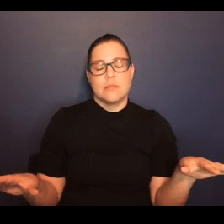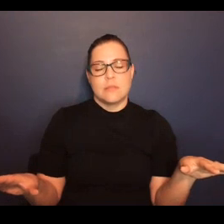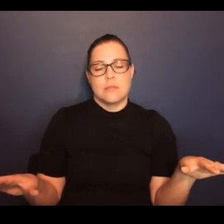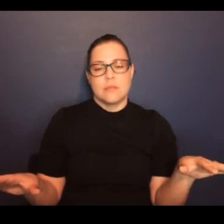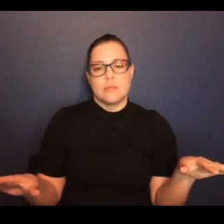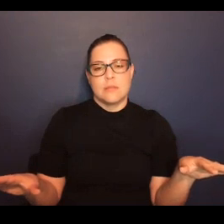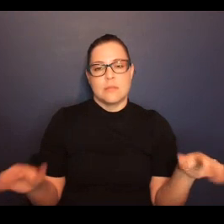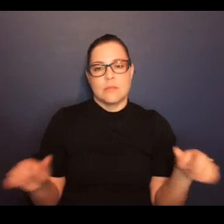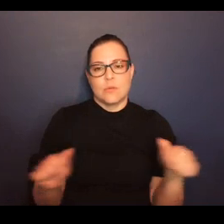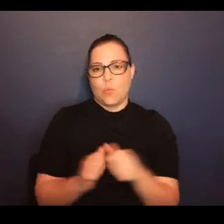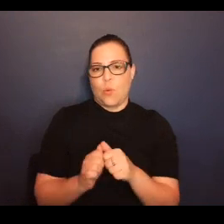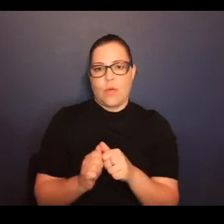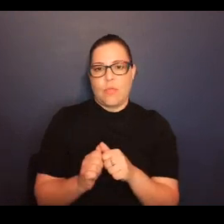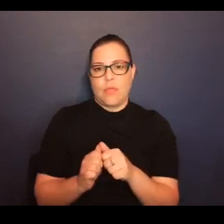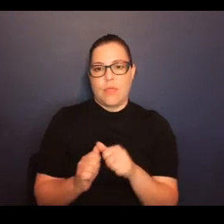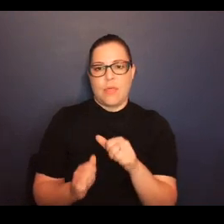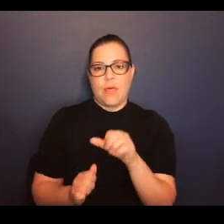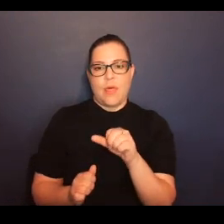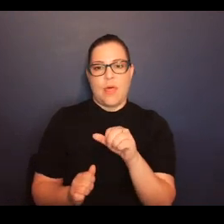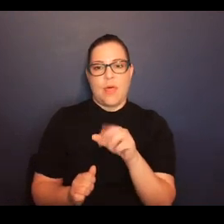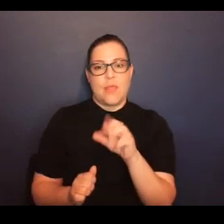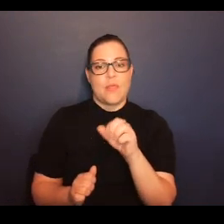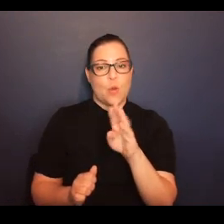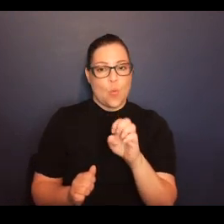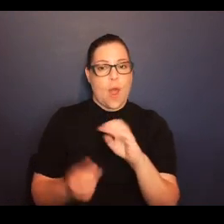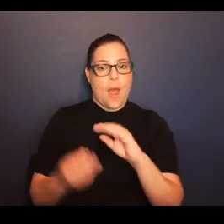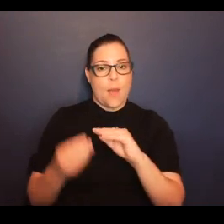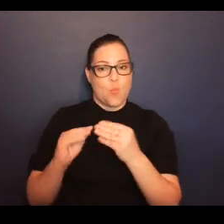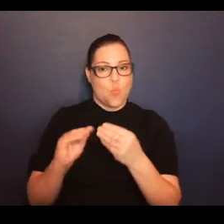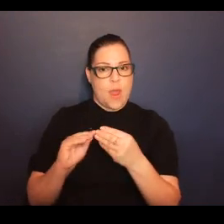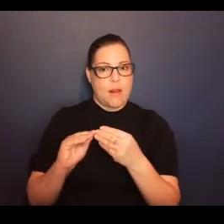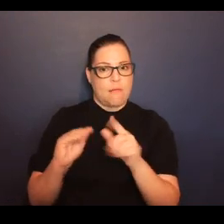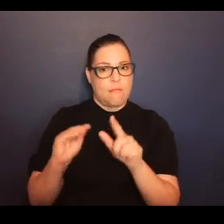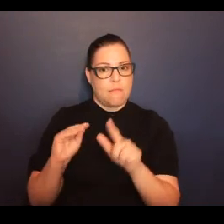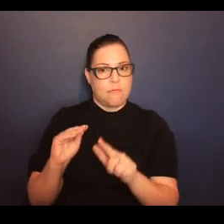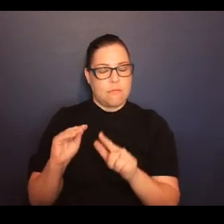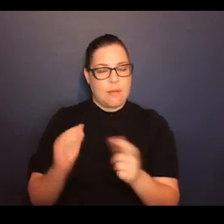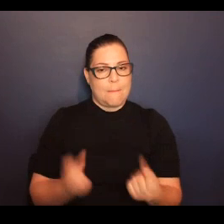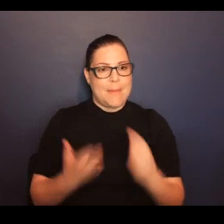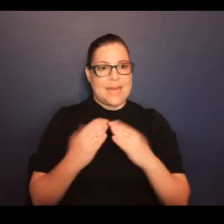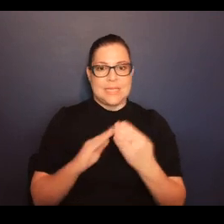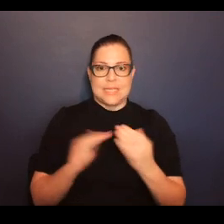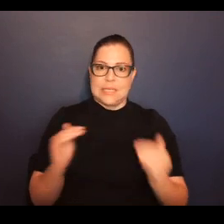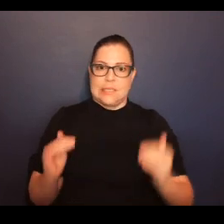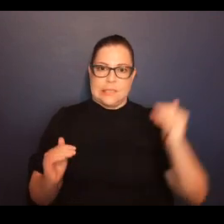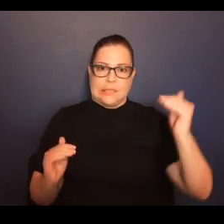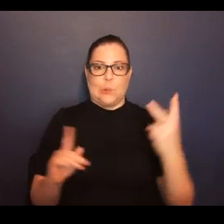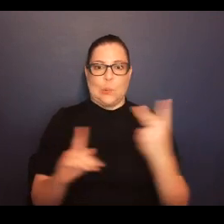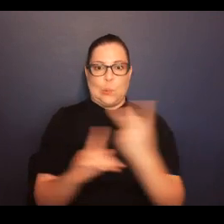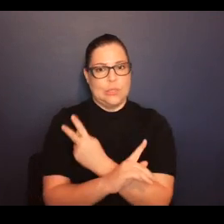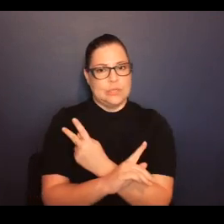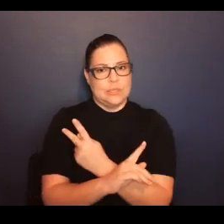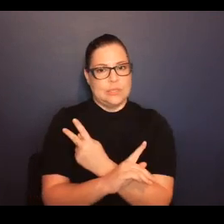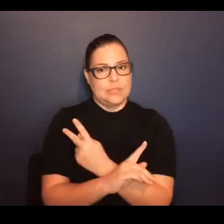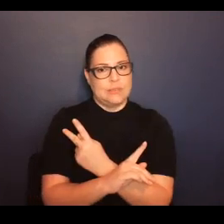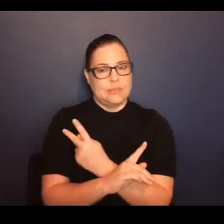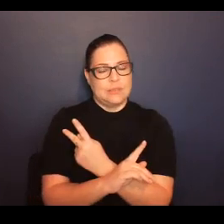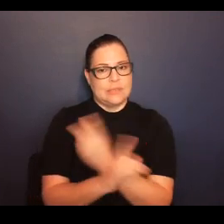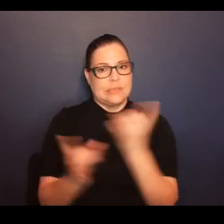the crime rate. Many cities are way above us in terms of the crime.